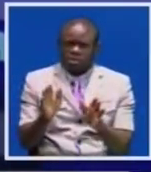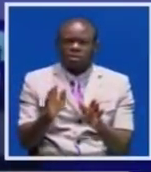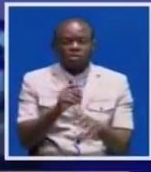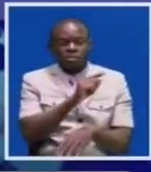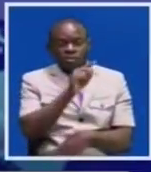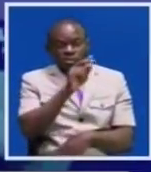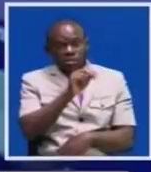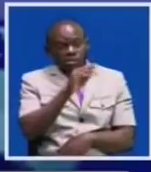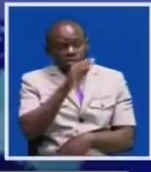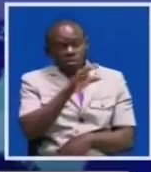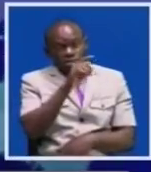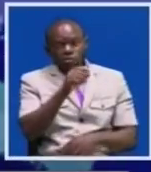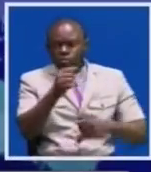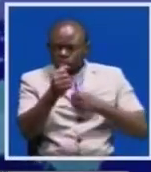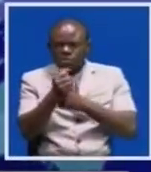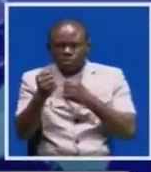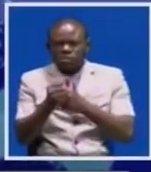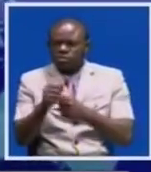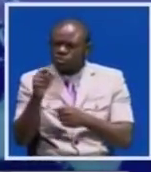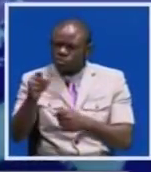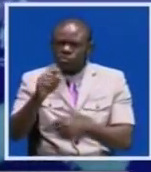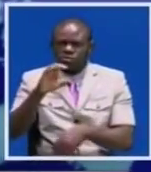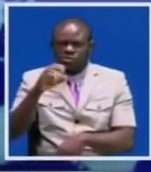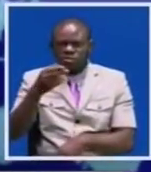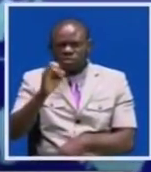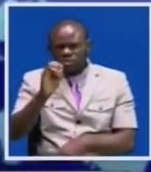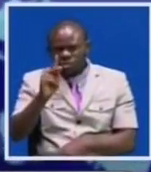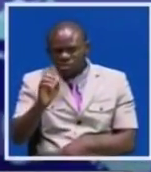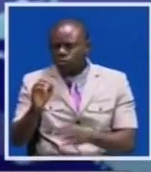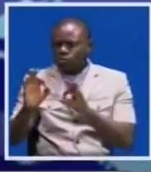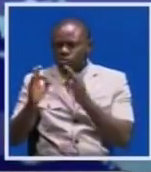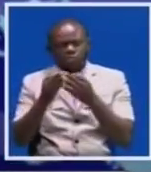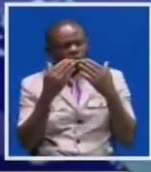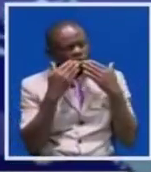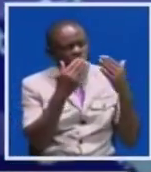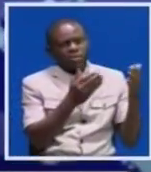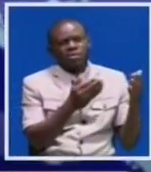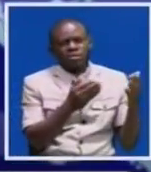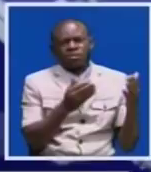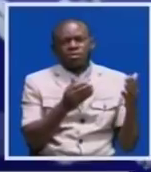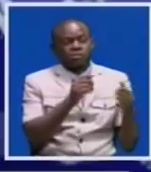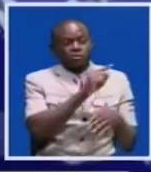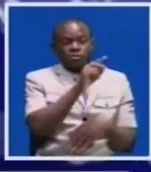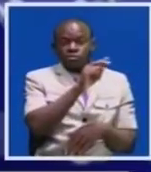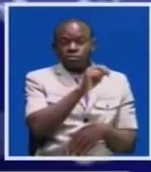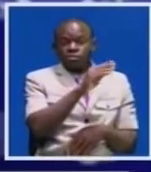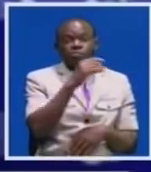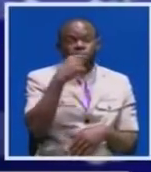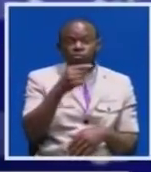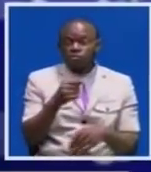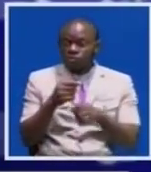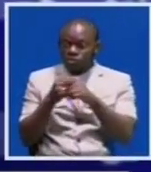during this trying time. And ZNBC has dispelled social media reports that Chico has been fired by the